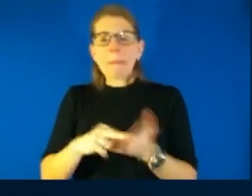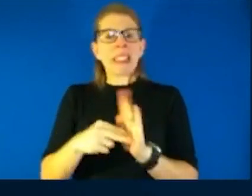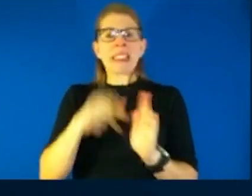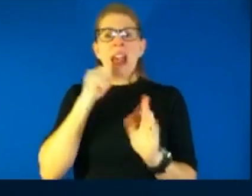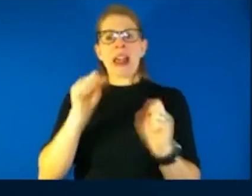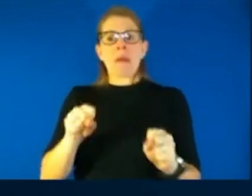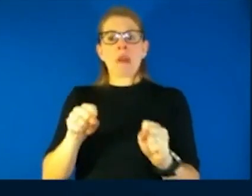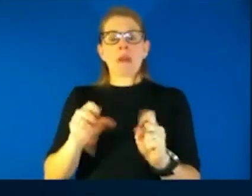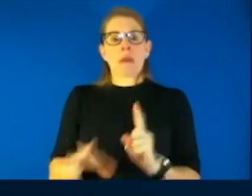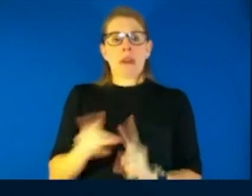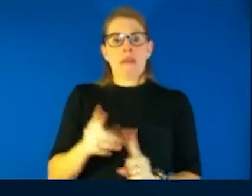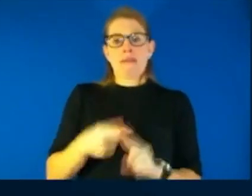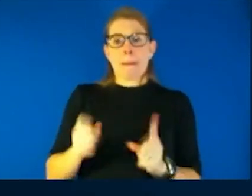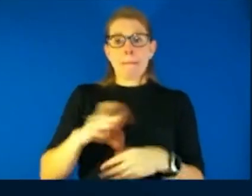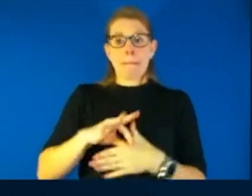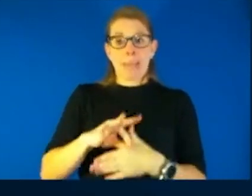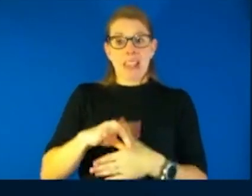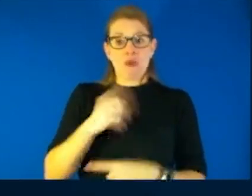by the meat. Is that correct?